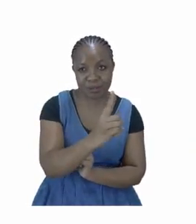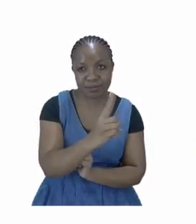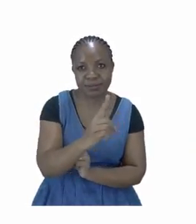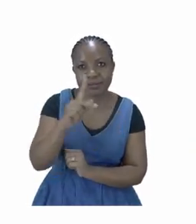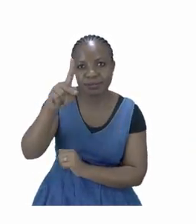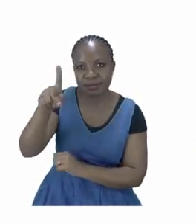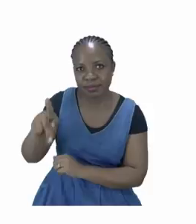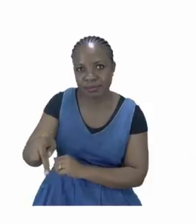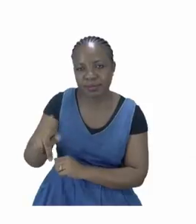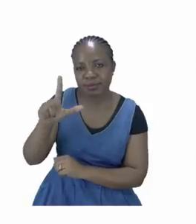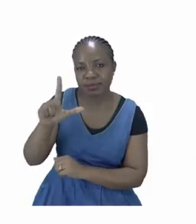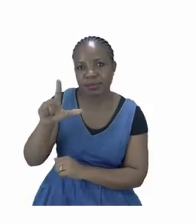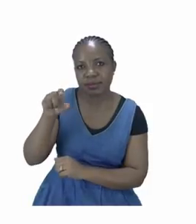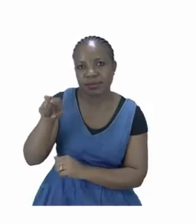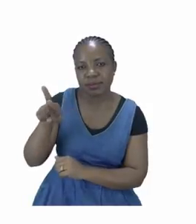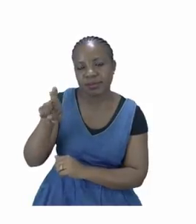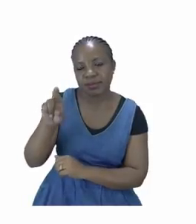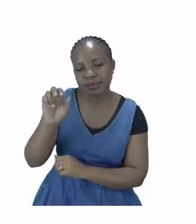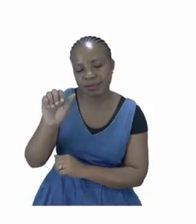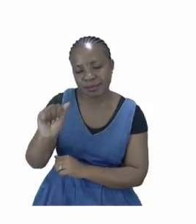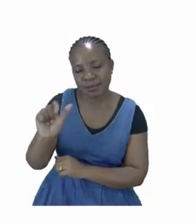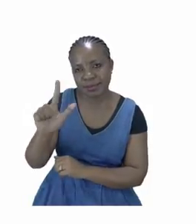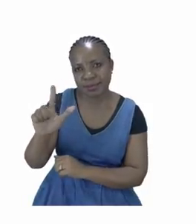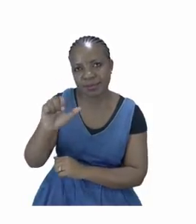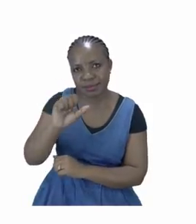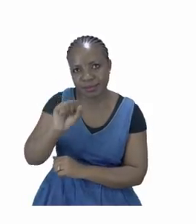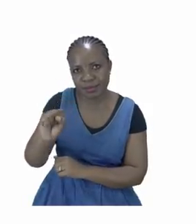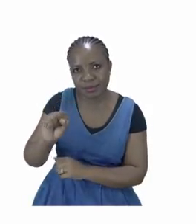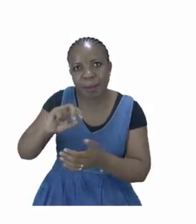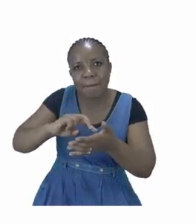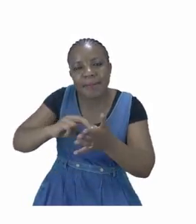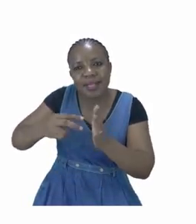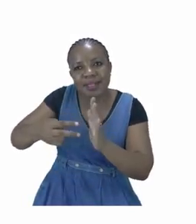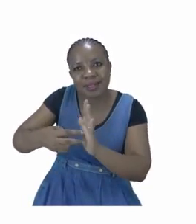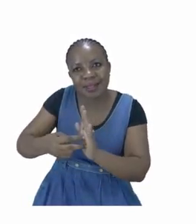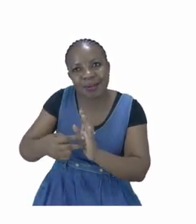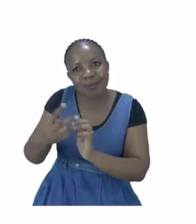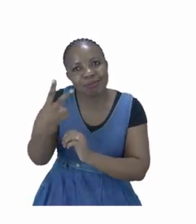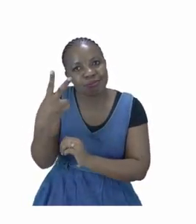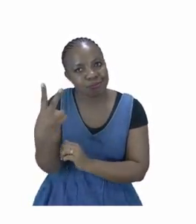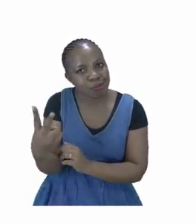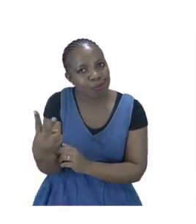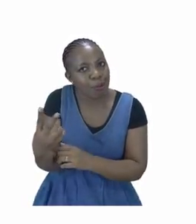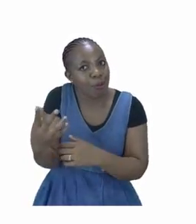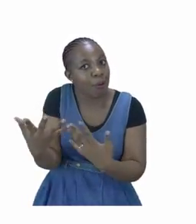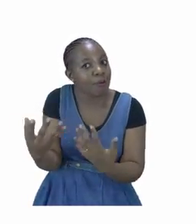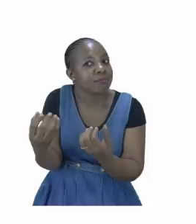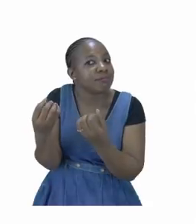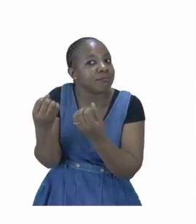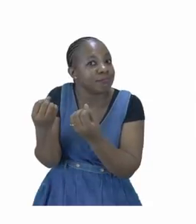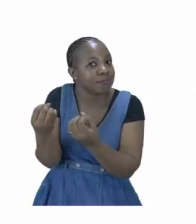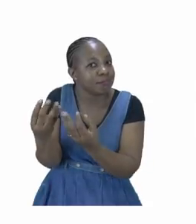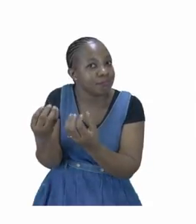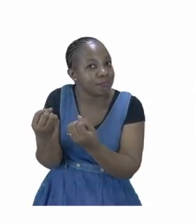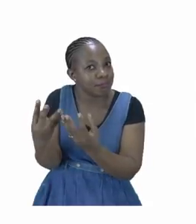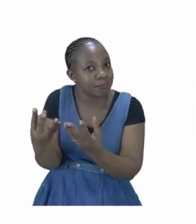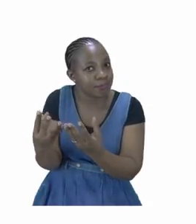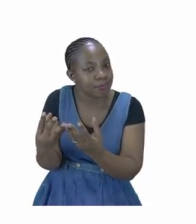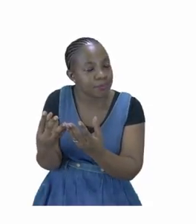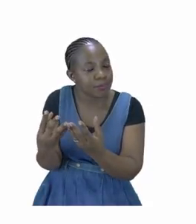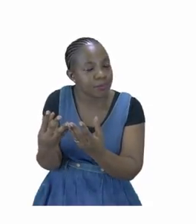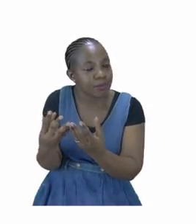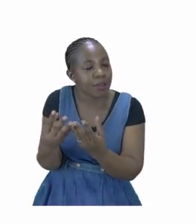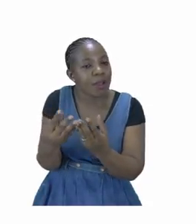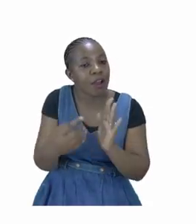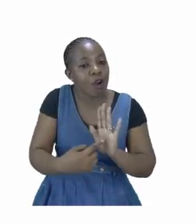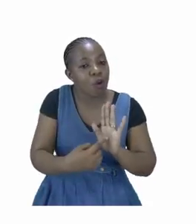means two or more. And we are going to do the examples on the board first